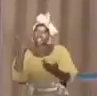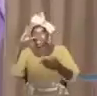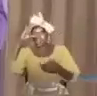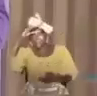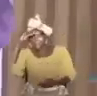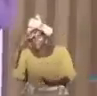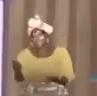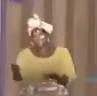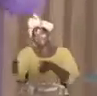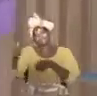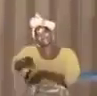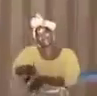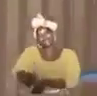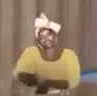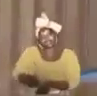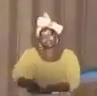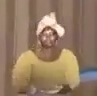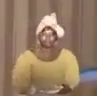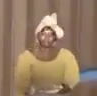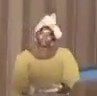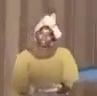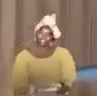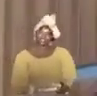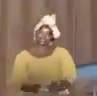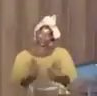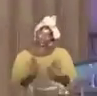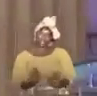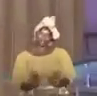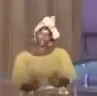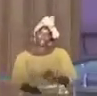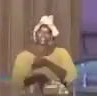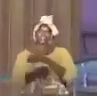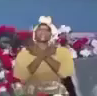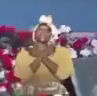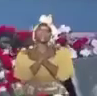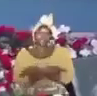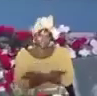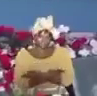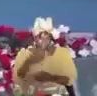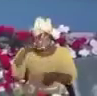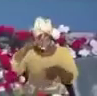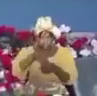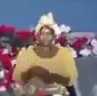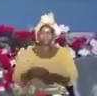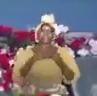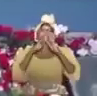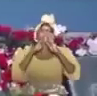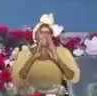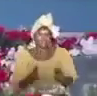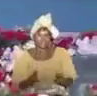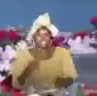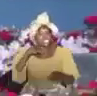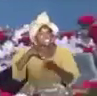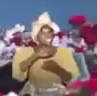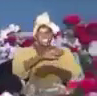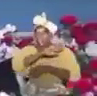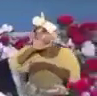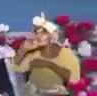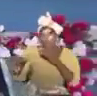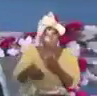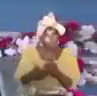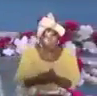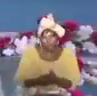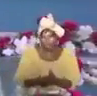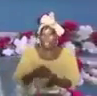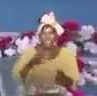man that describes our idea of rest is peace. That means in all you're getting, if it